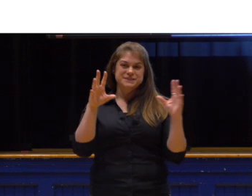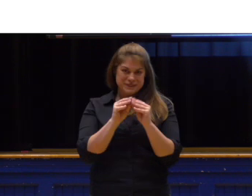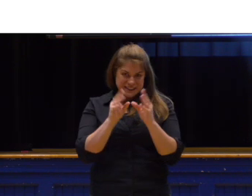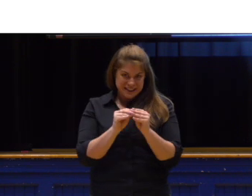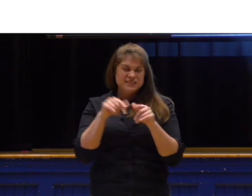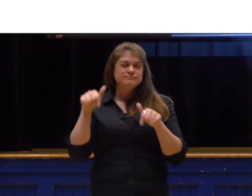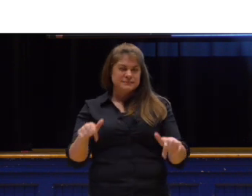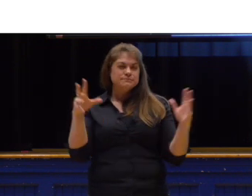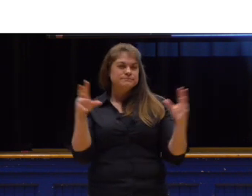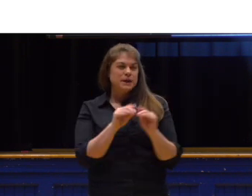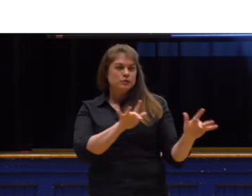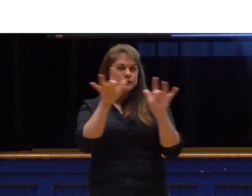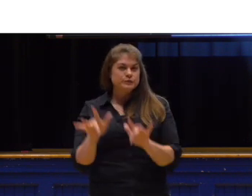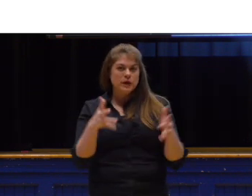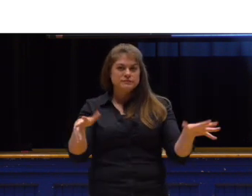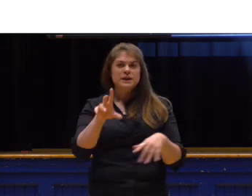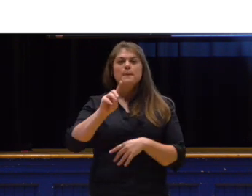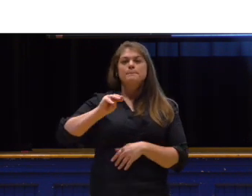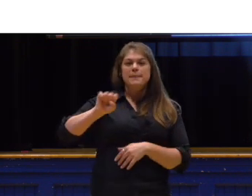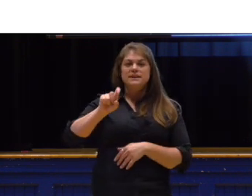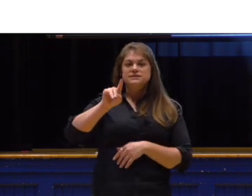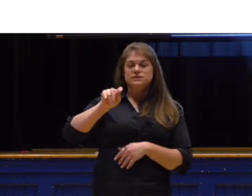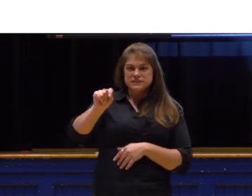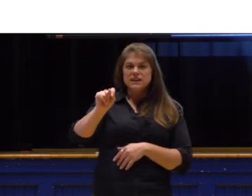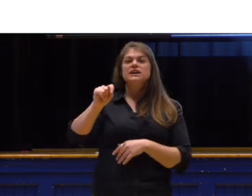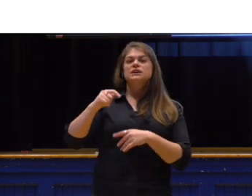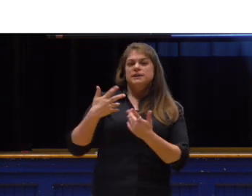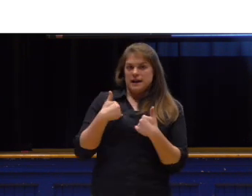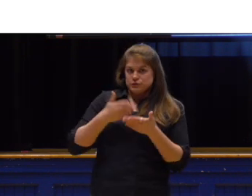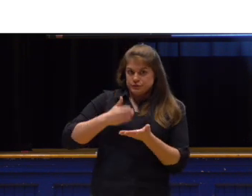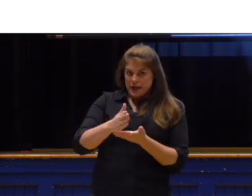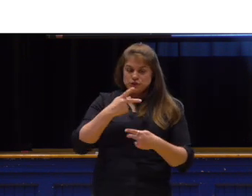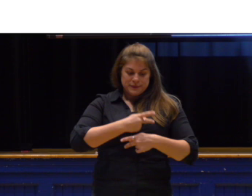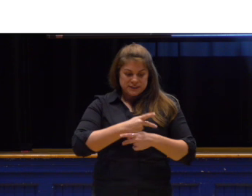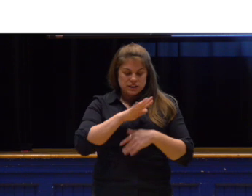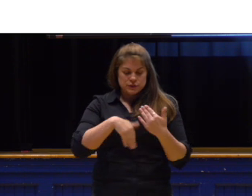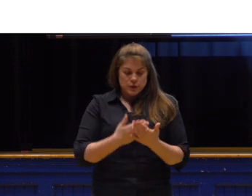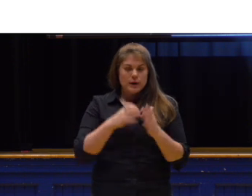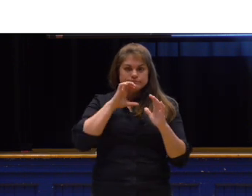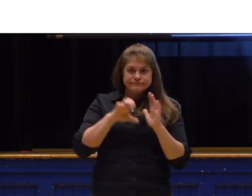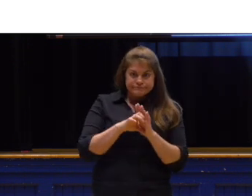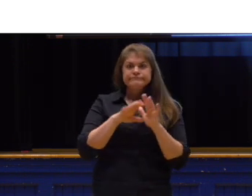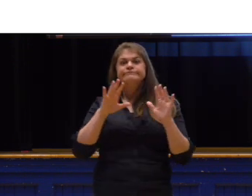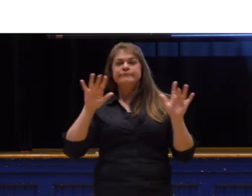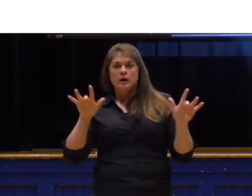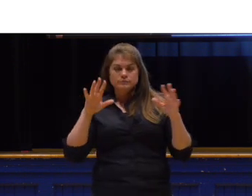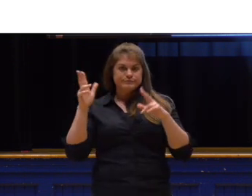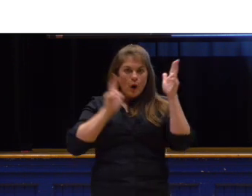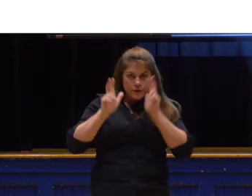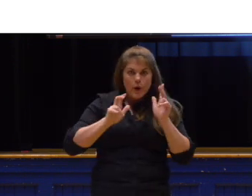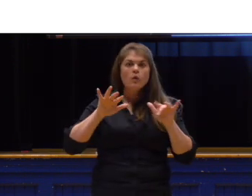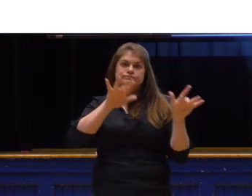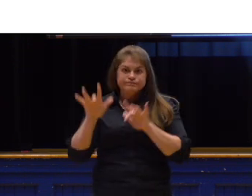being recorded. MassDOT may choose to retain and distribute the video, images, and audio from the meeting. There will be